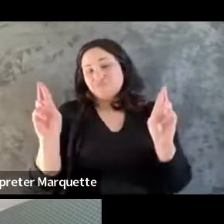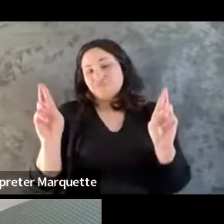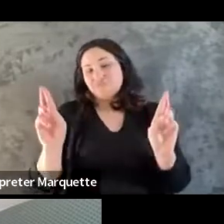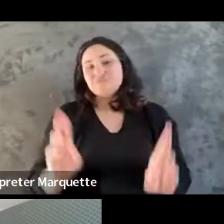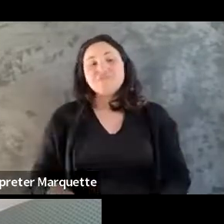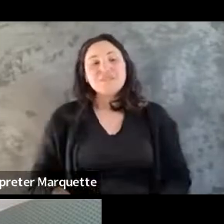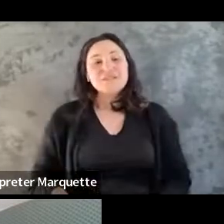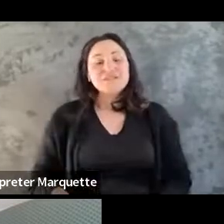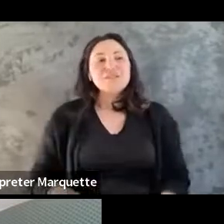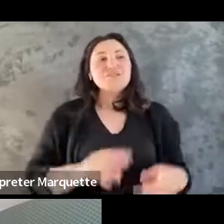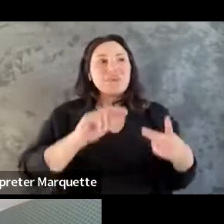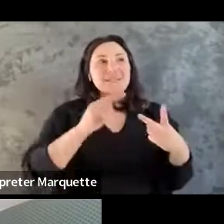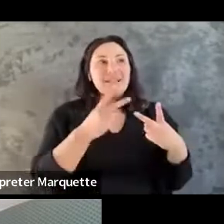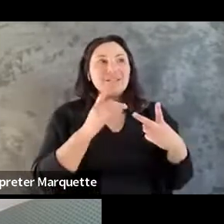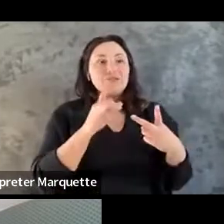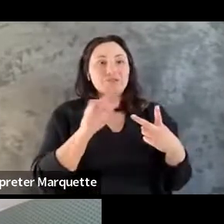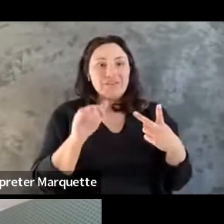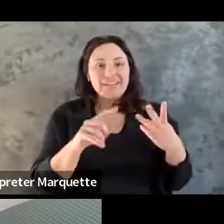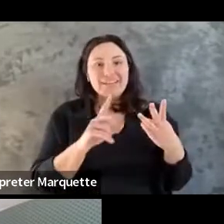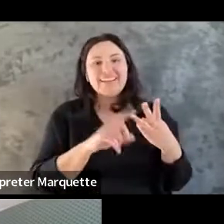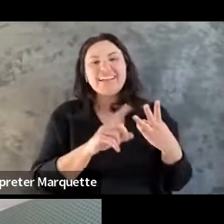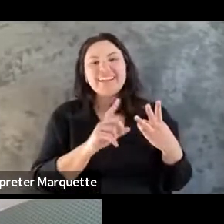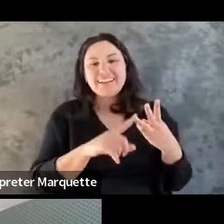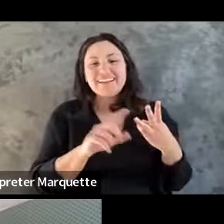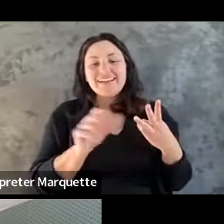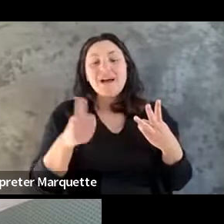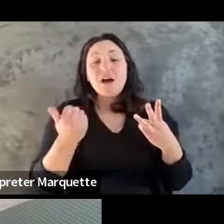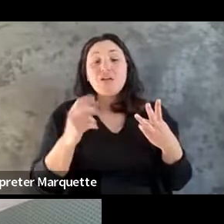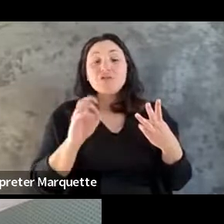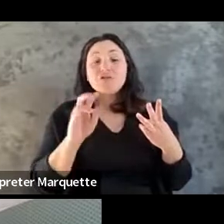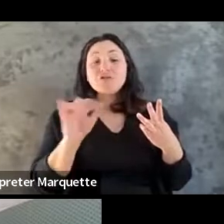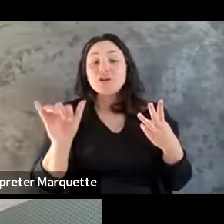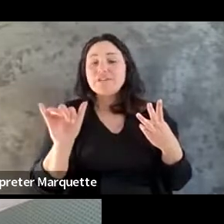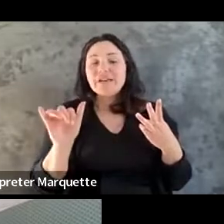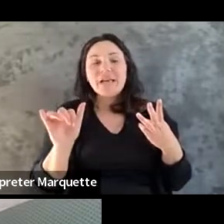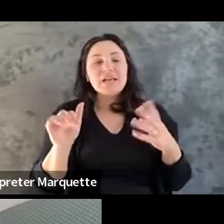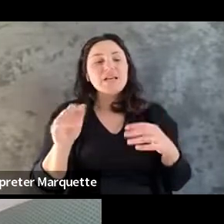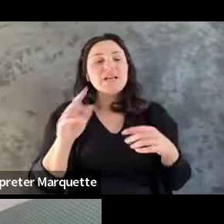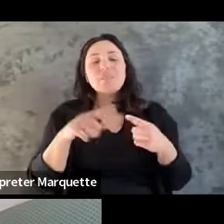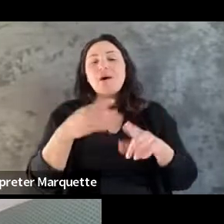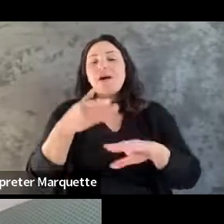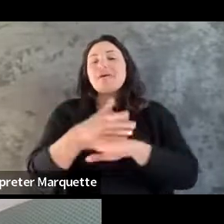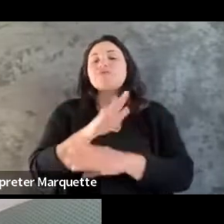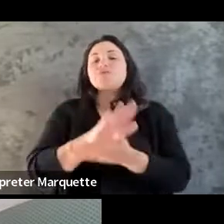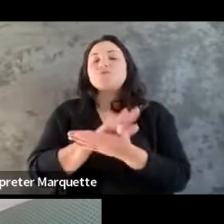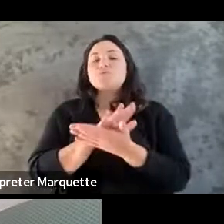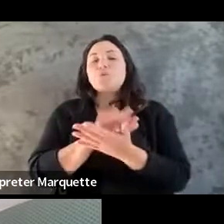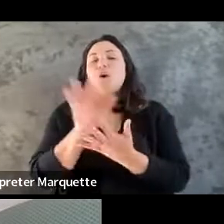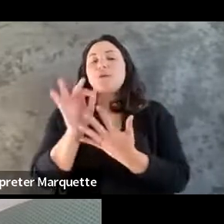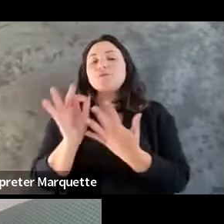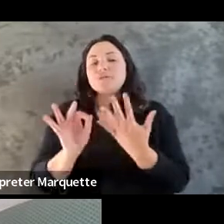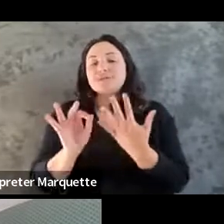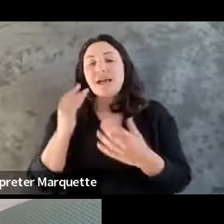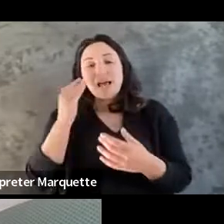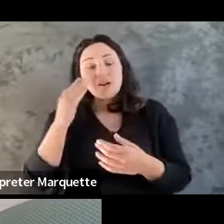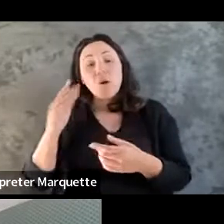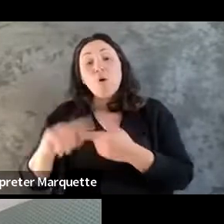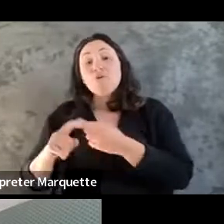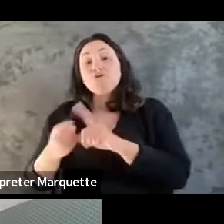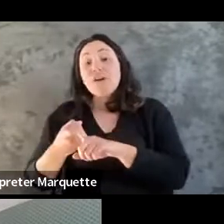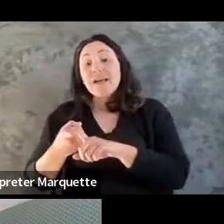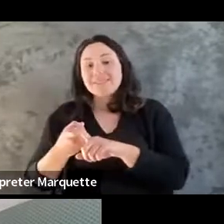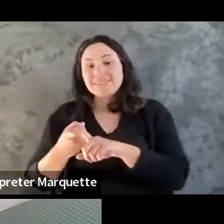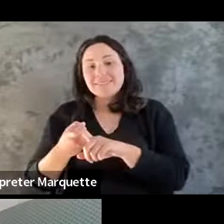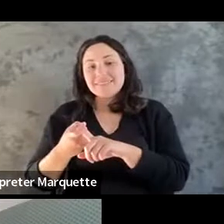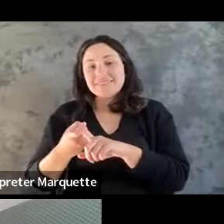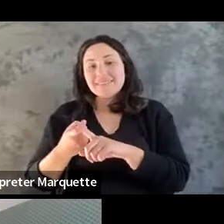second survey. Also, we're surveying just about after school options. We're also, I know Friends was